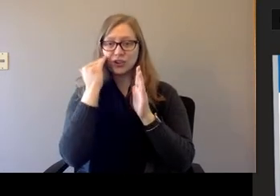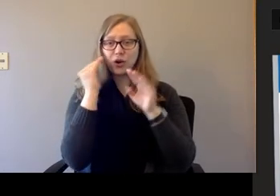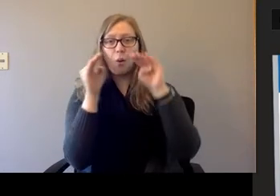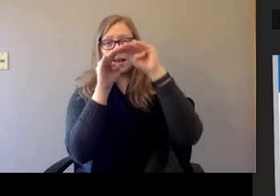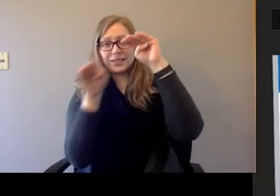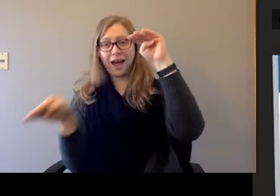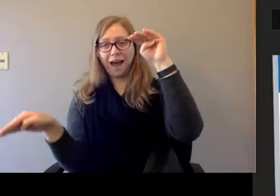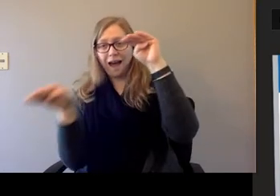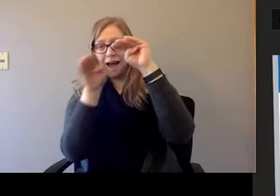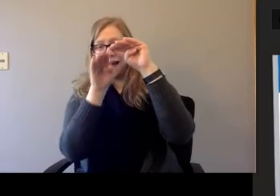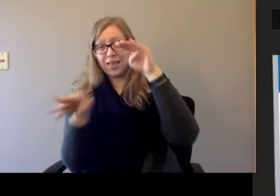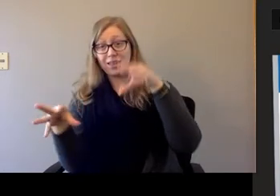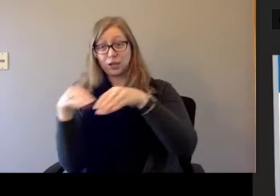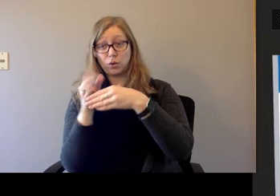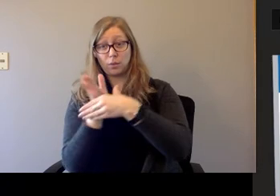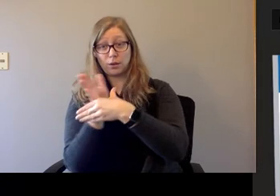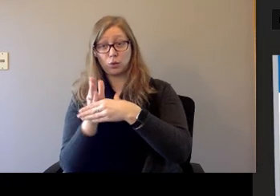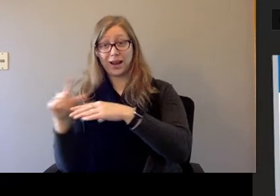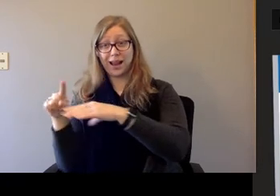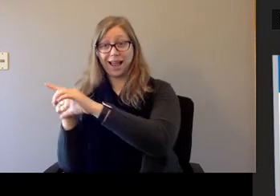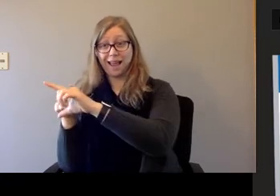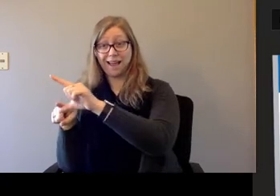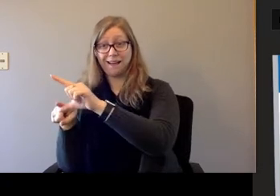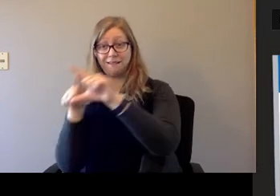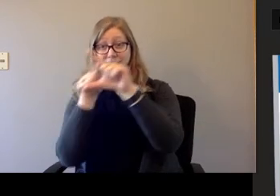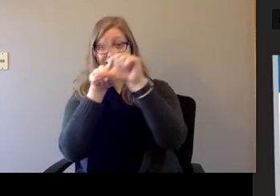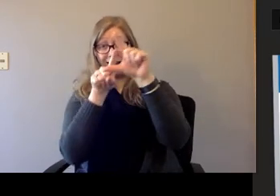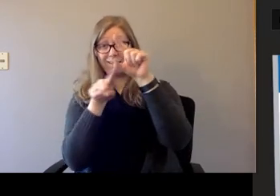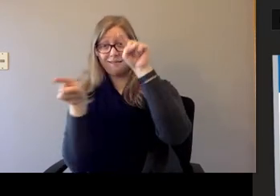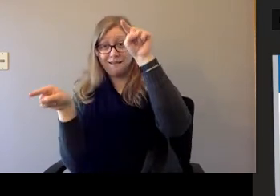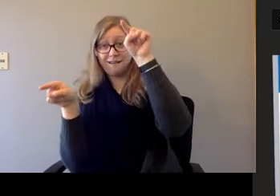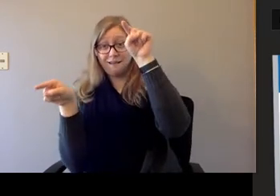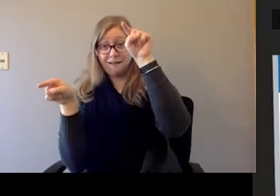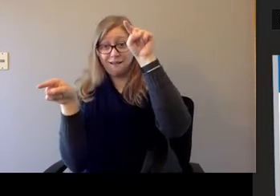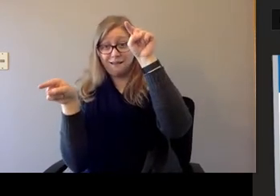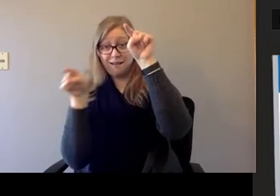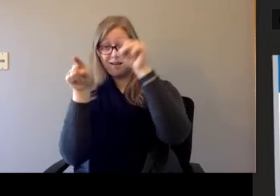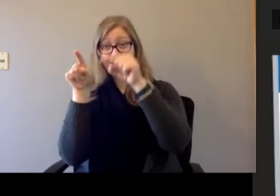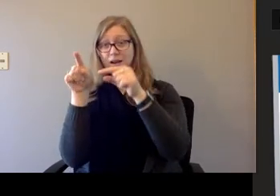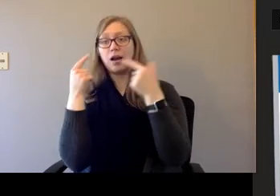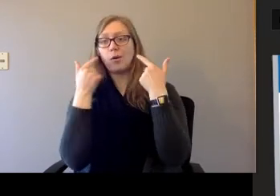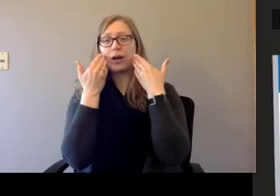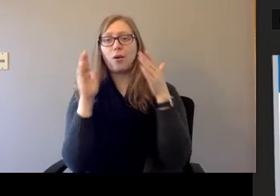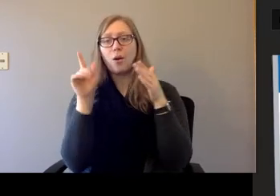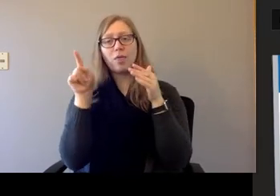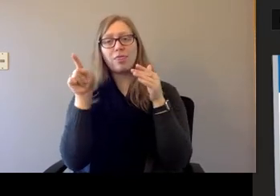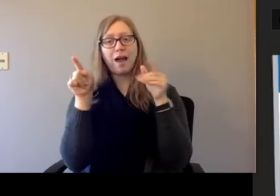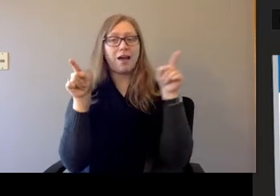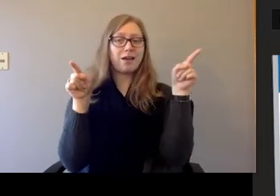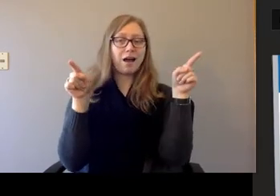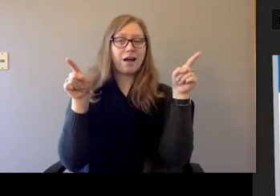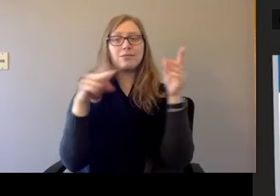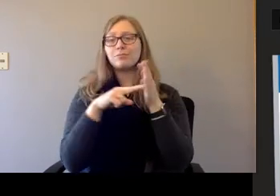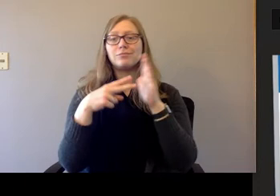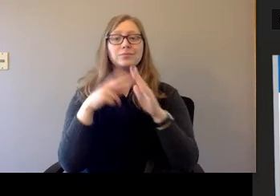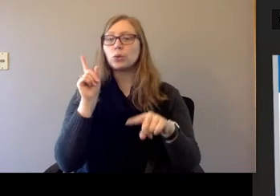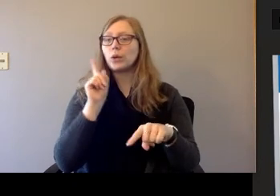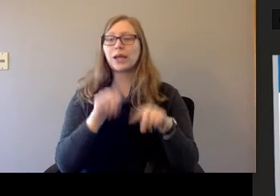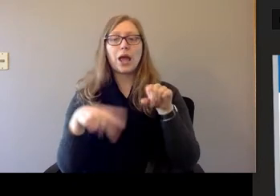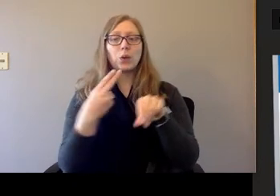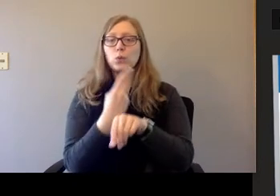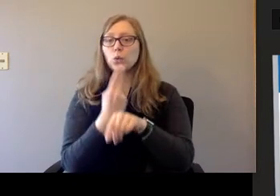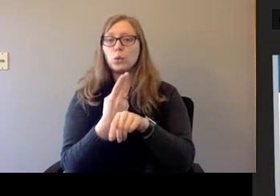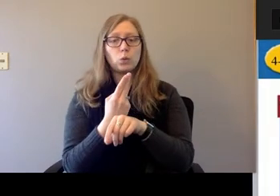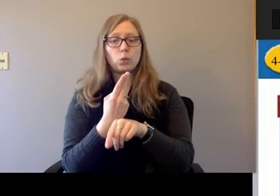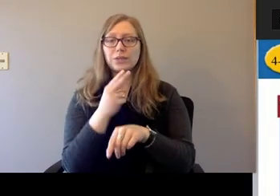that's included between those two angles. And since we don't know that, we cannot use this to tell the angles are